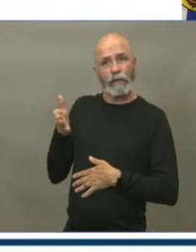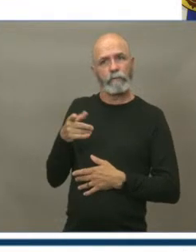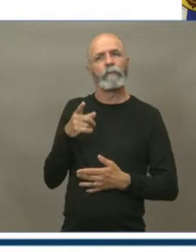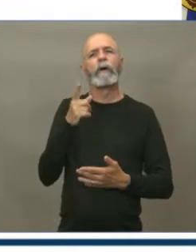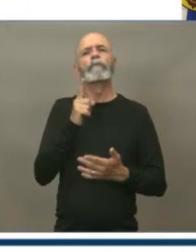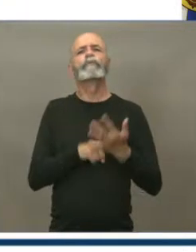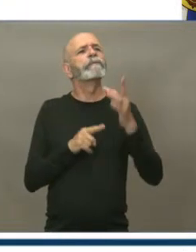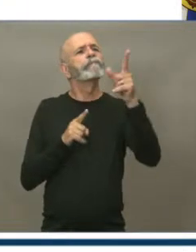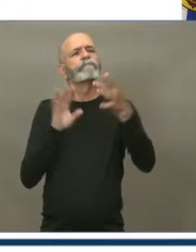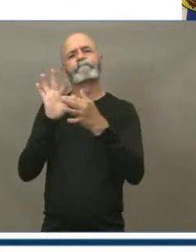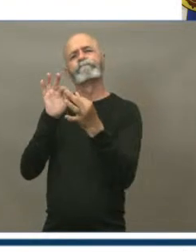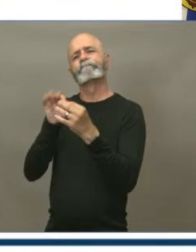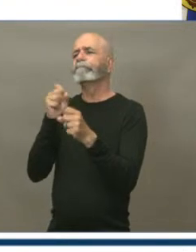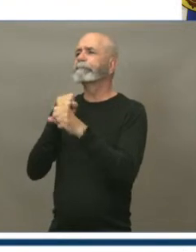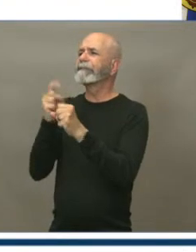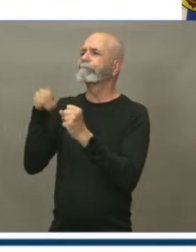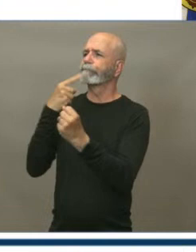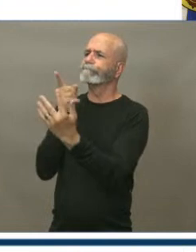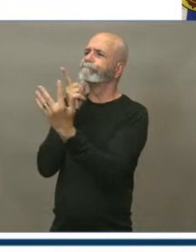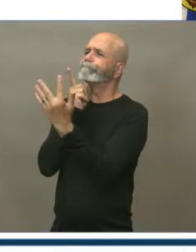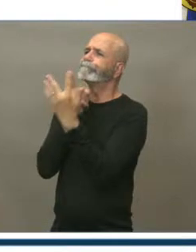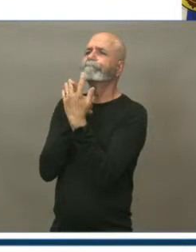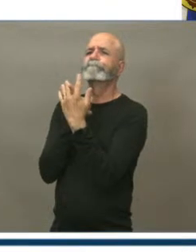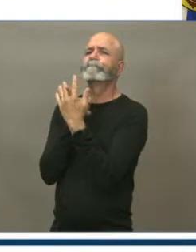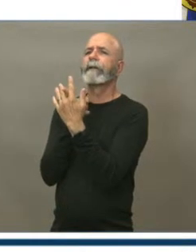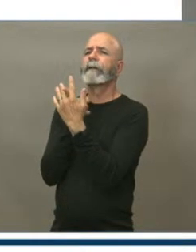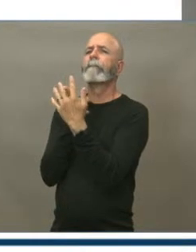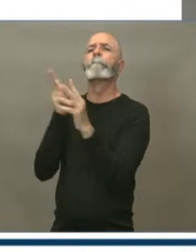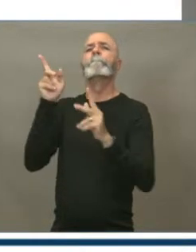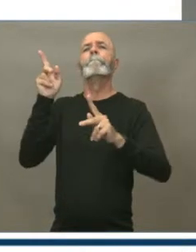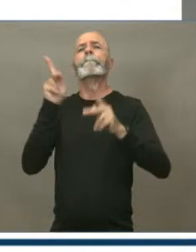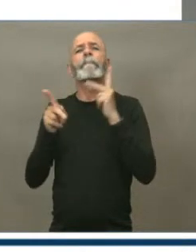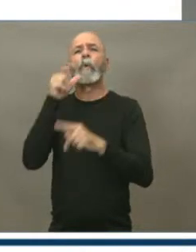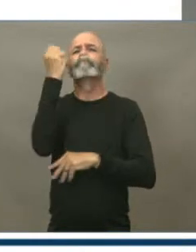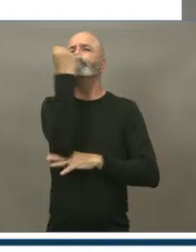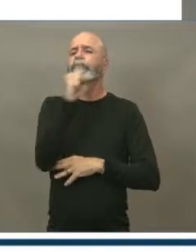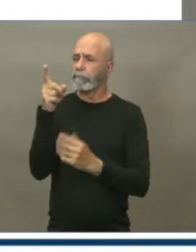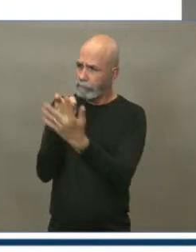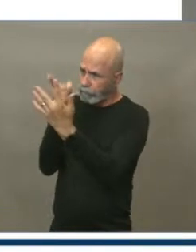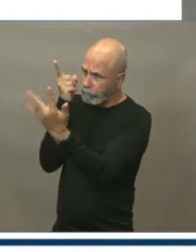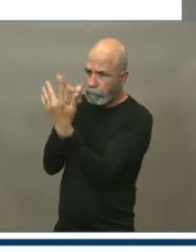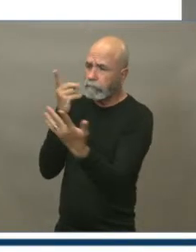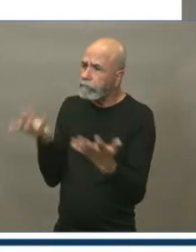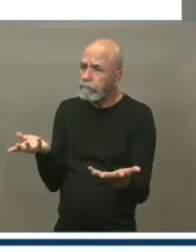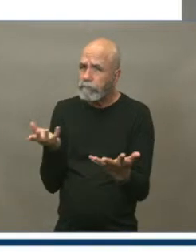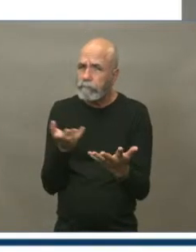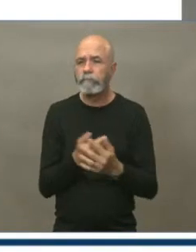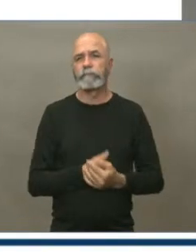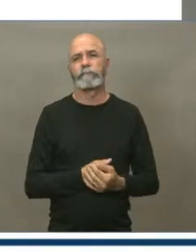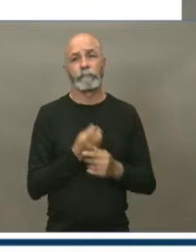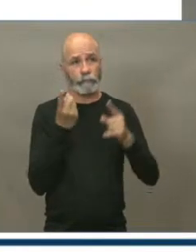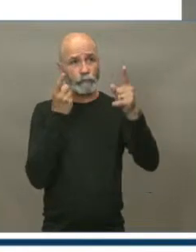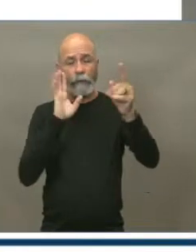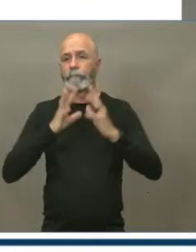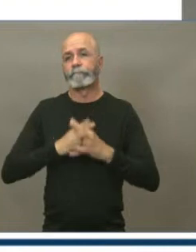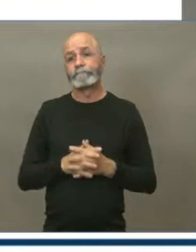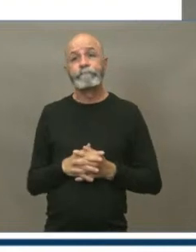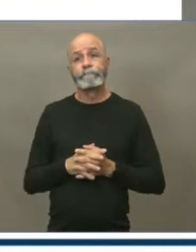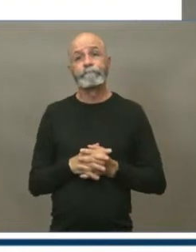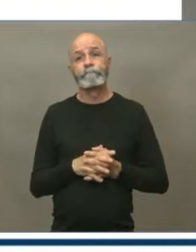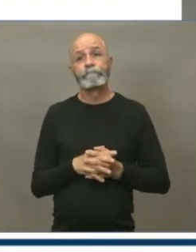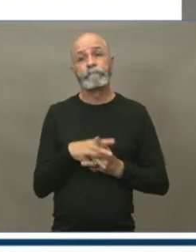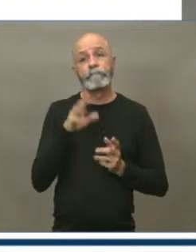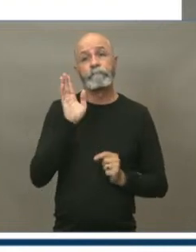of what these people were doing? So I'm very pleased with the decision. We're in a very serious situation. We're in the middle of a